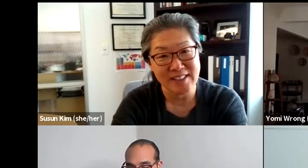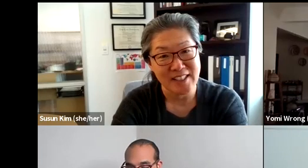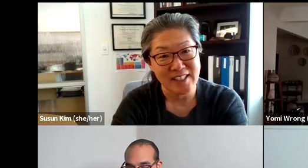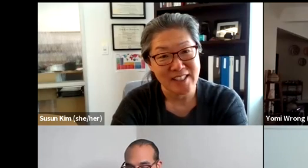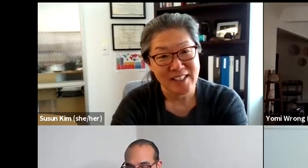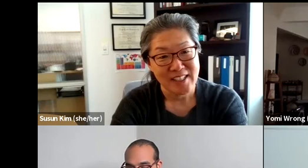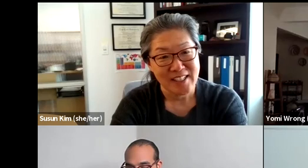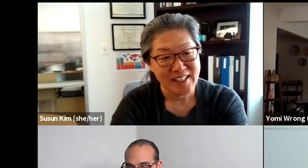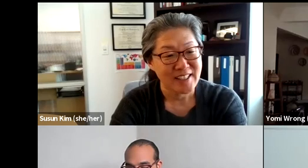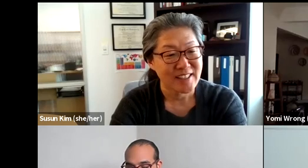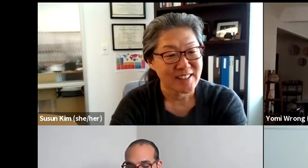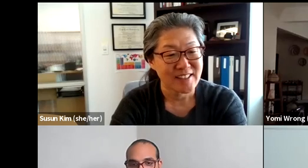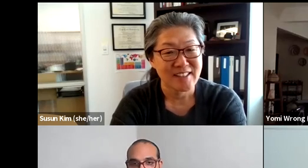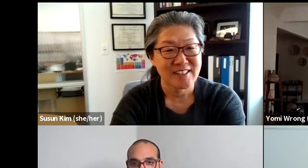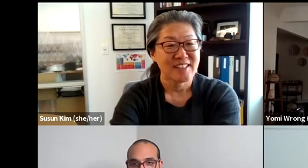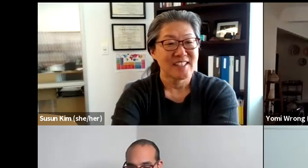back. Great.